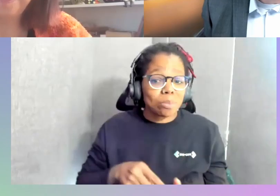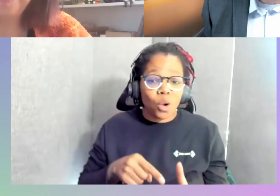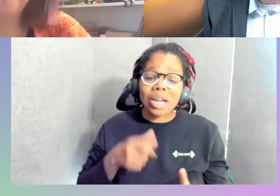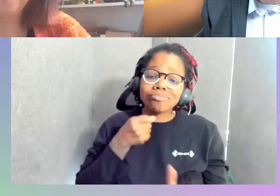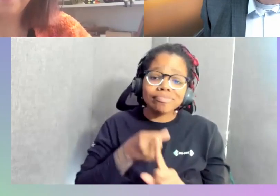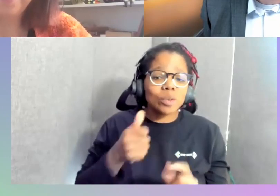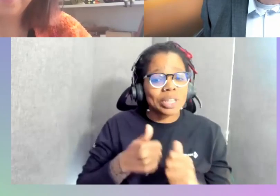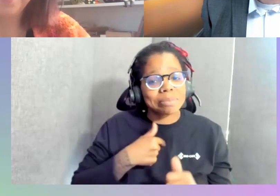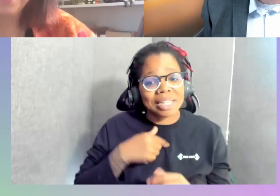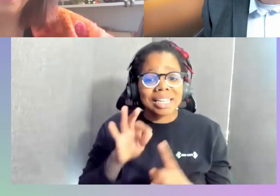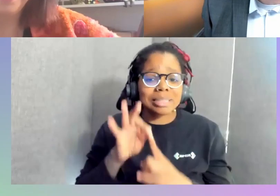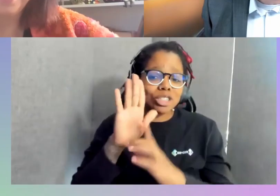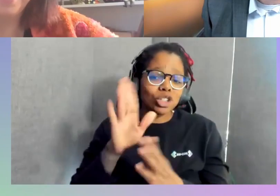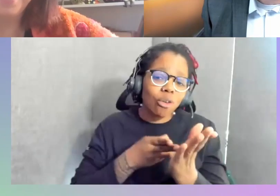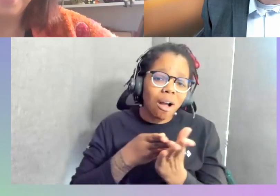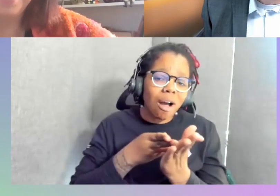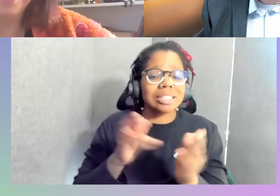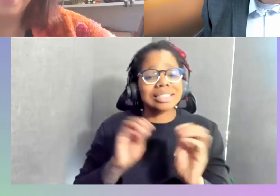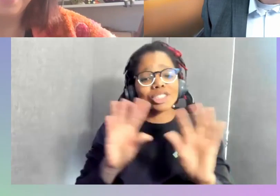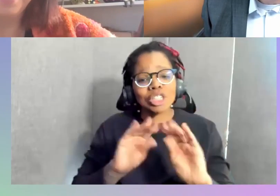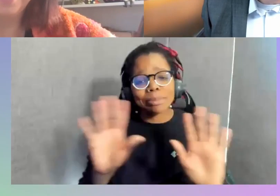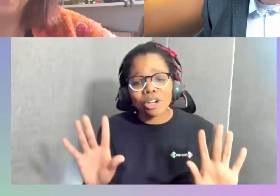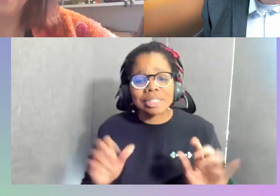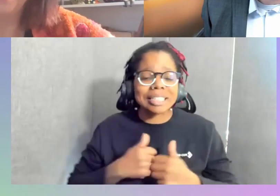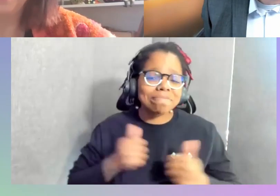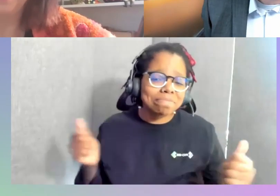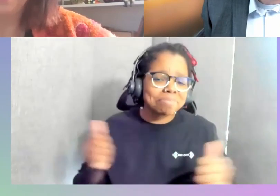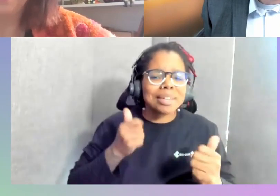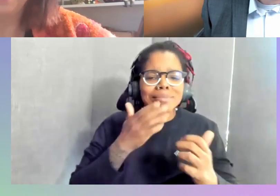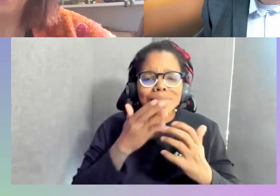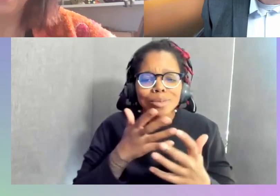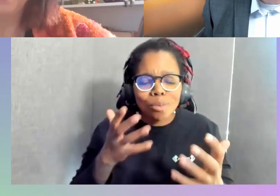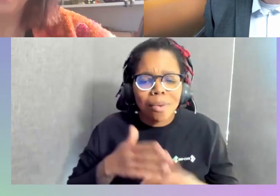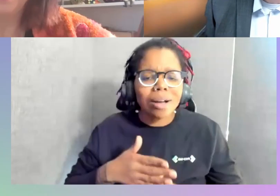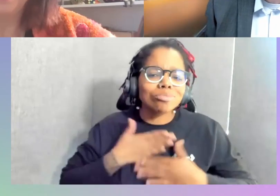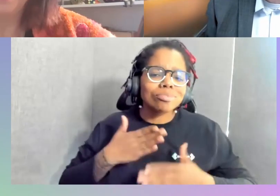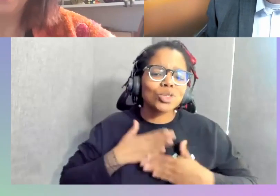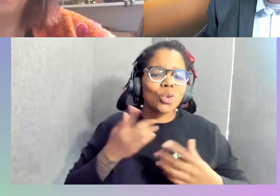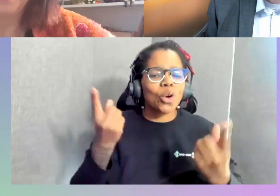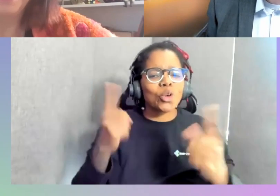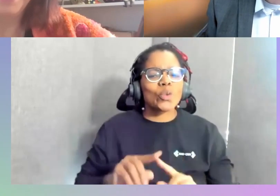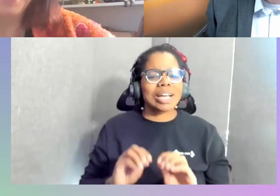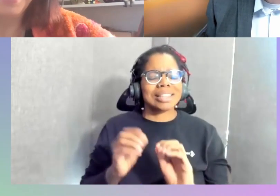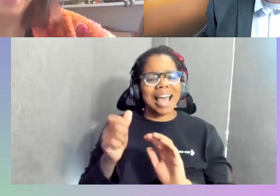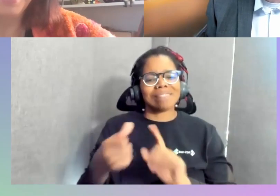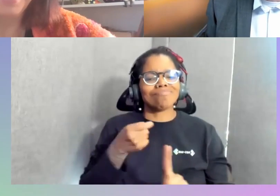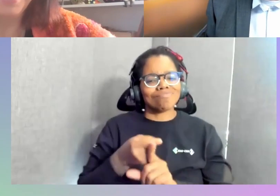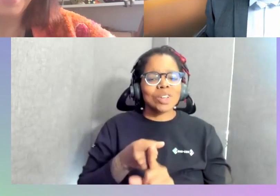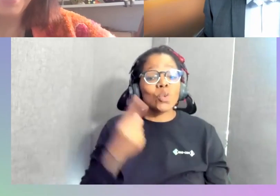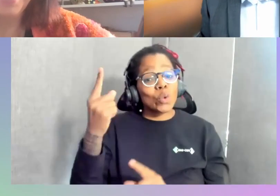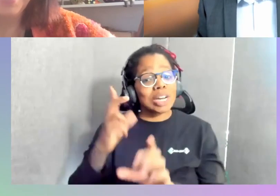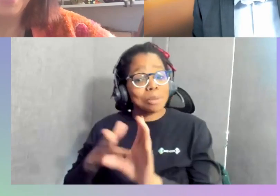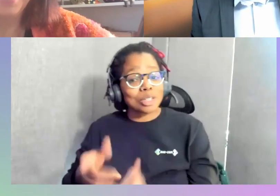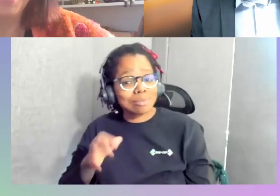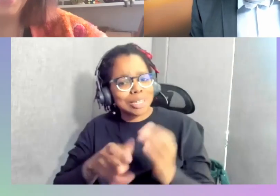deeply with me, especially your honesty and transparency. It is a joy when those things come through. So one of the participants